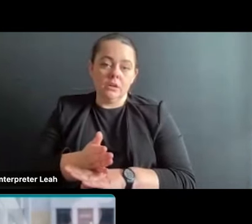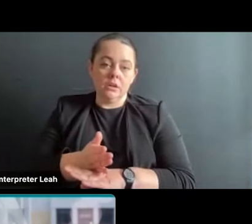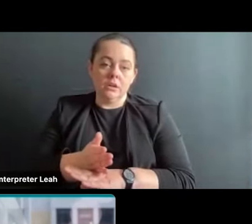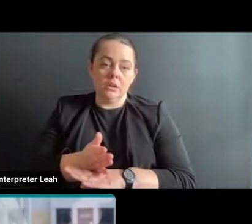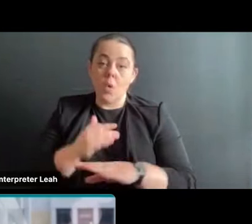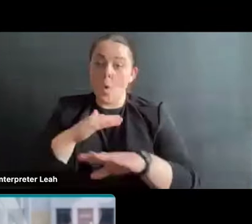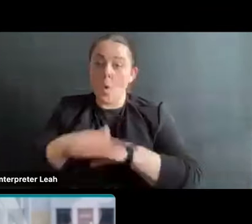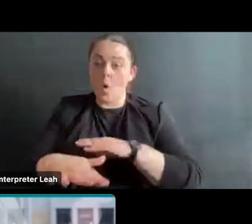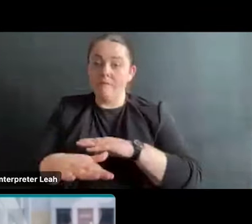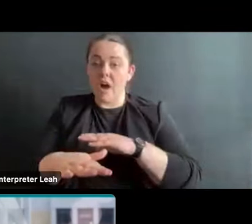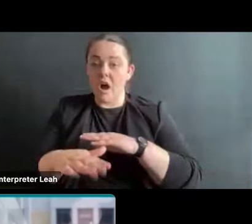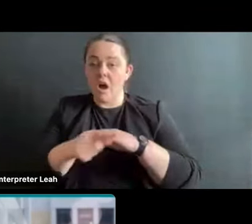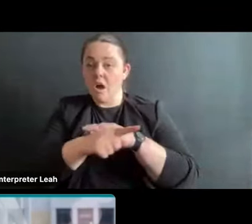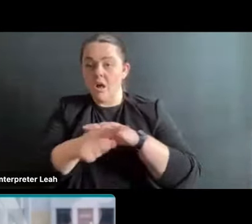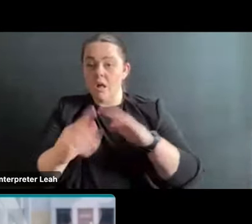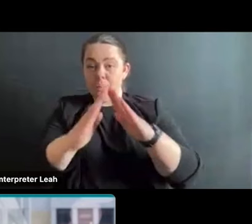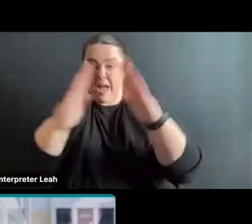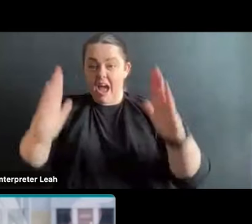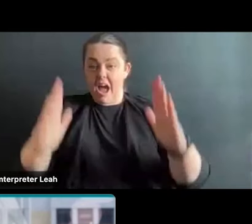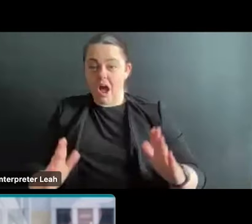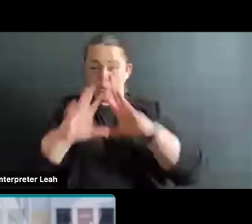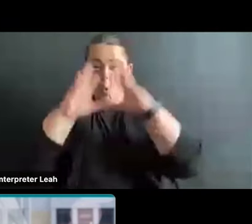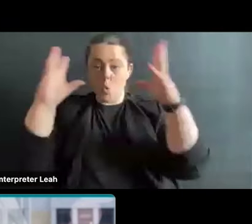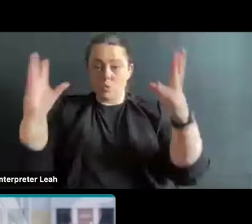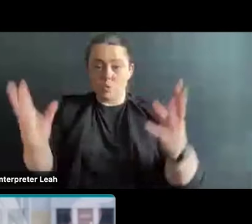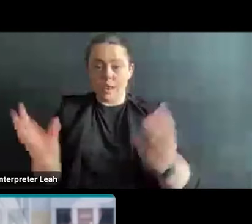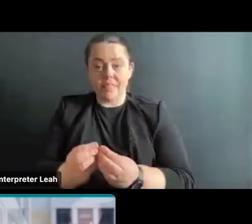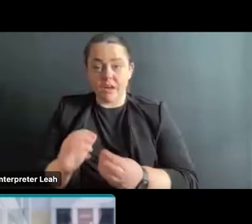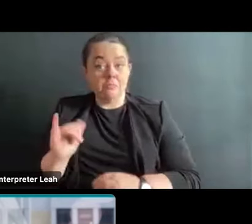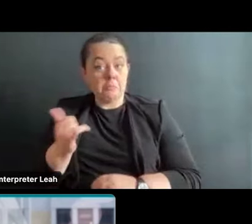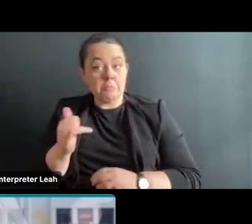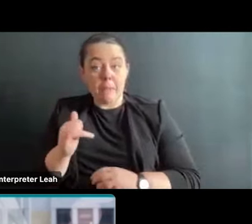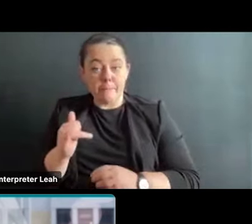as a whole, which could be staff rostering, it could be staff,